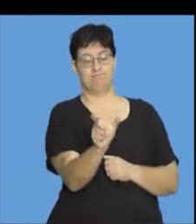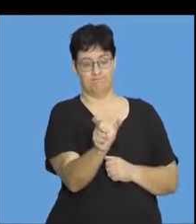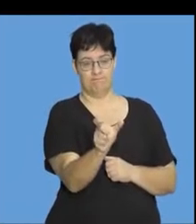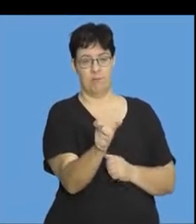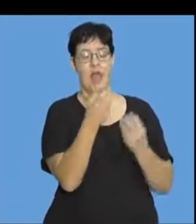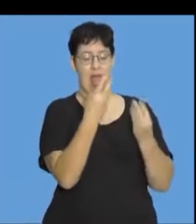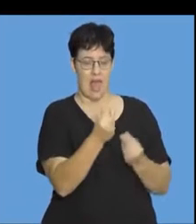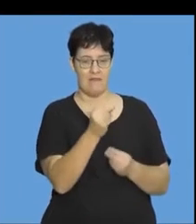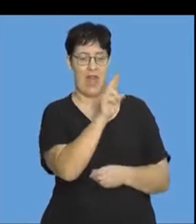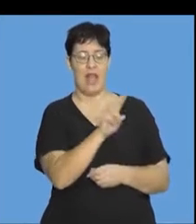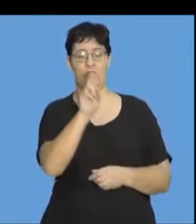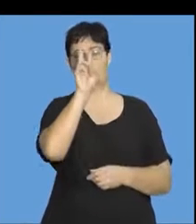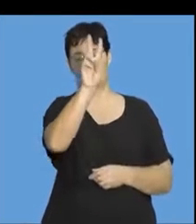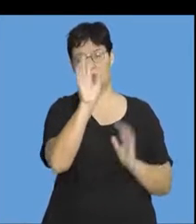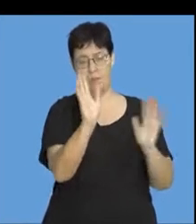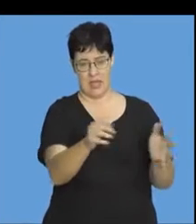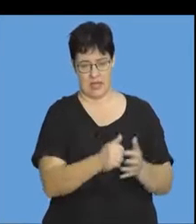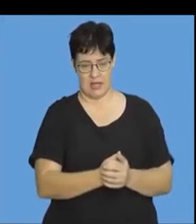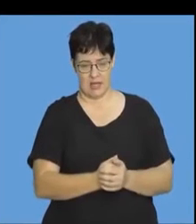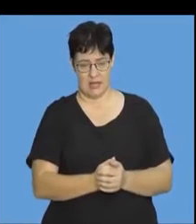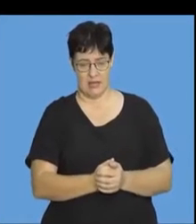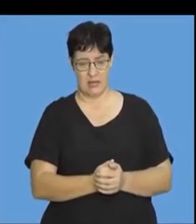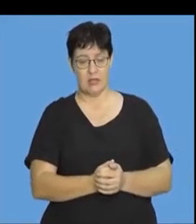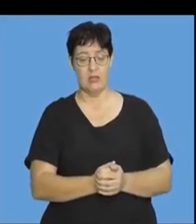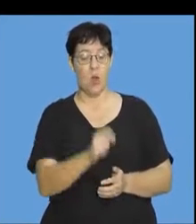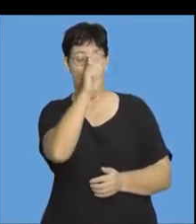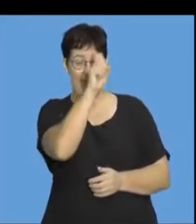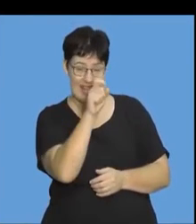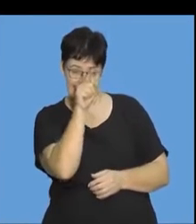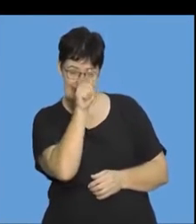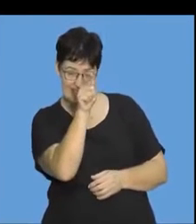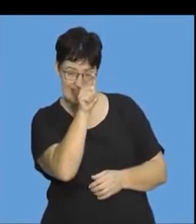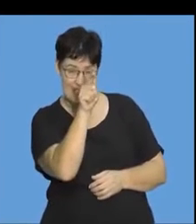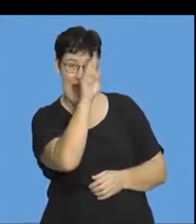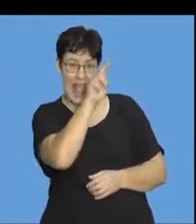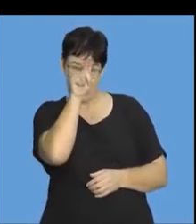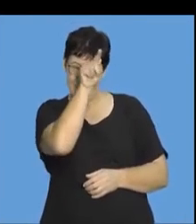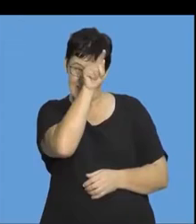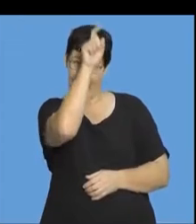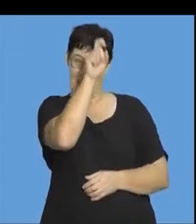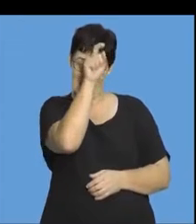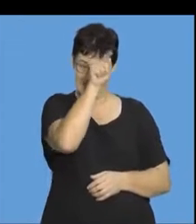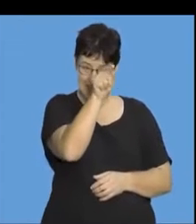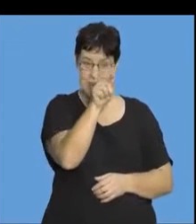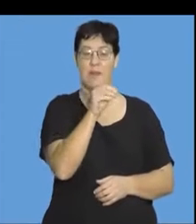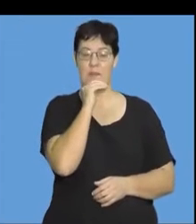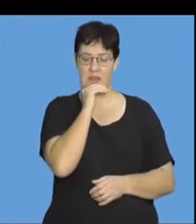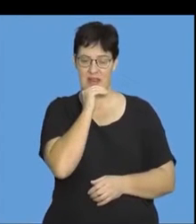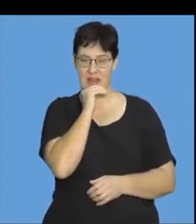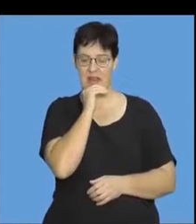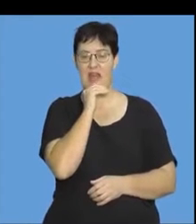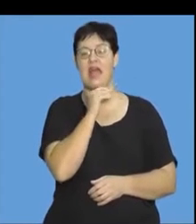has an exponent of 2. But as soon as the x is then the exponent itself, we then call it